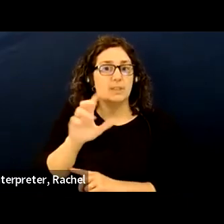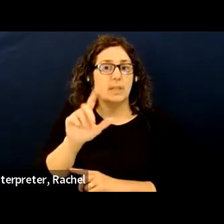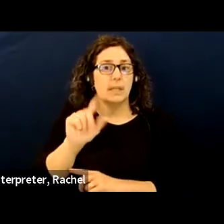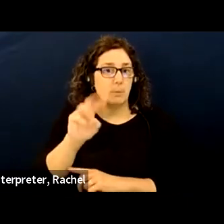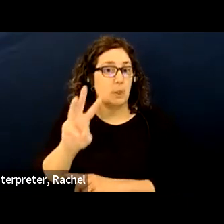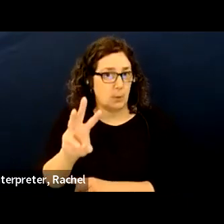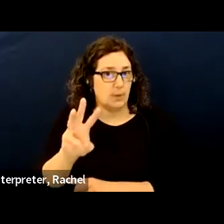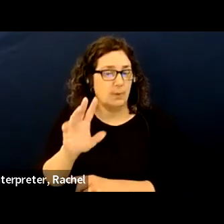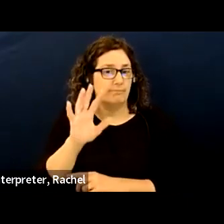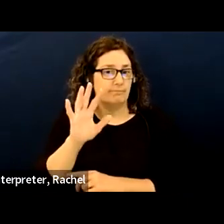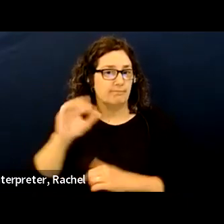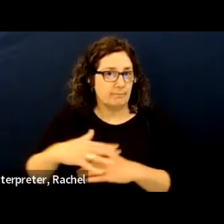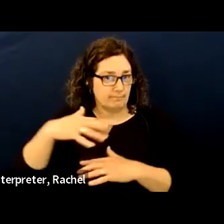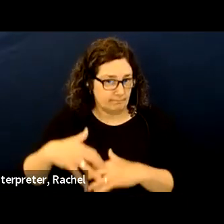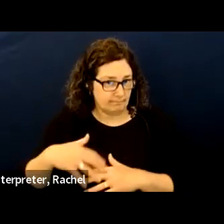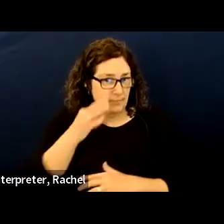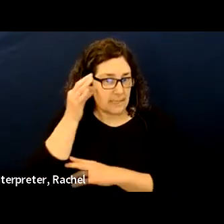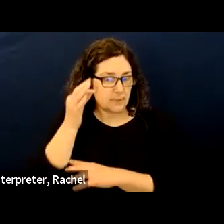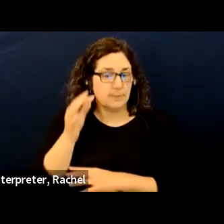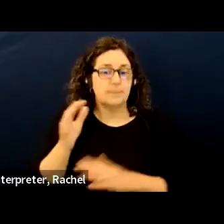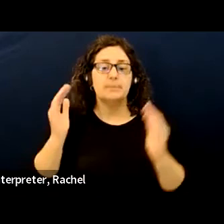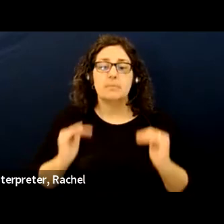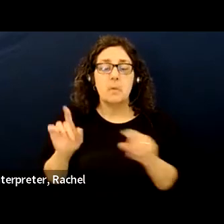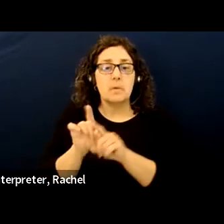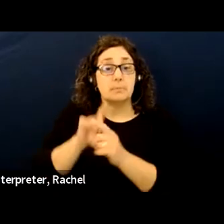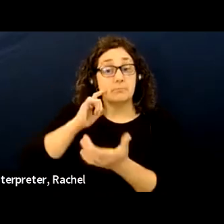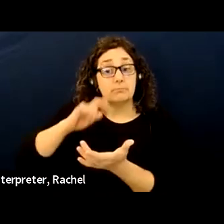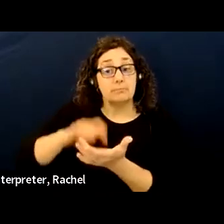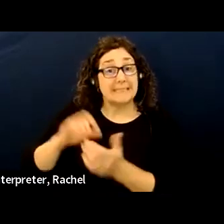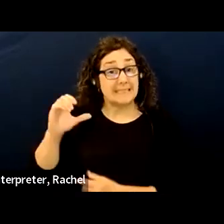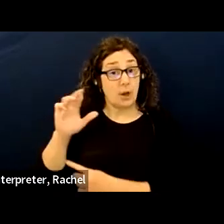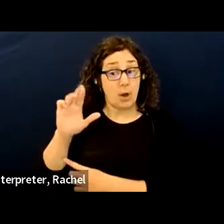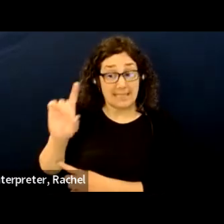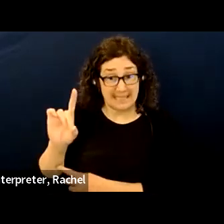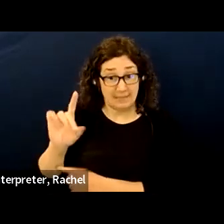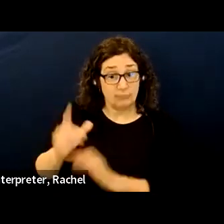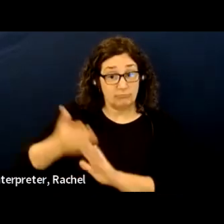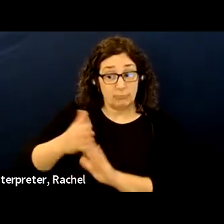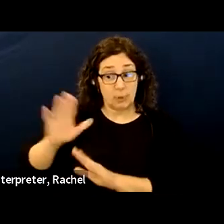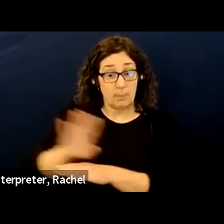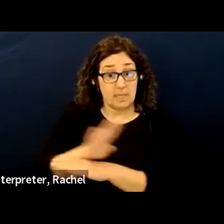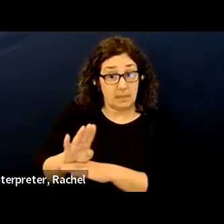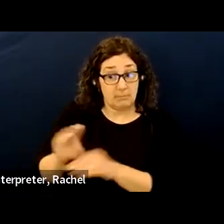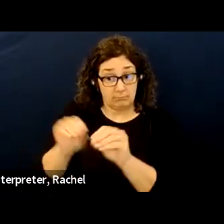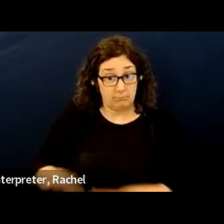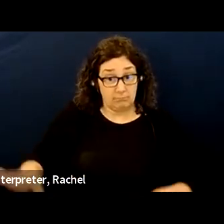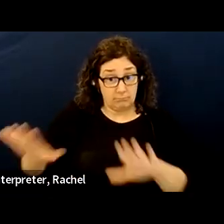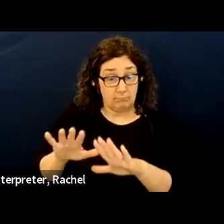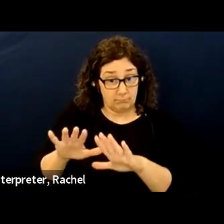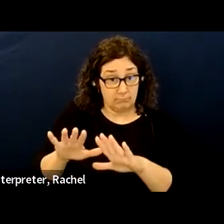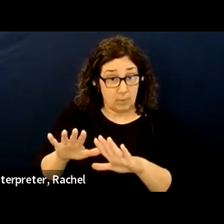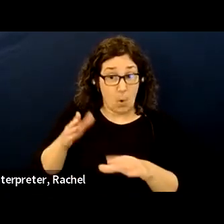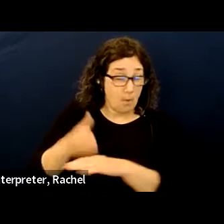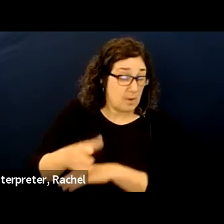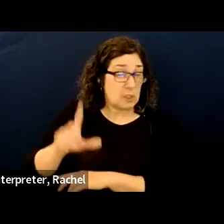Tsleil-Waututh First Nations. I'd also like to acknowledge that the CRD conducts its business on the territories of over